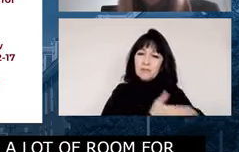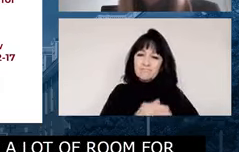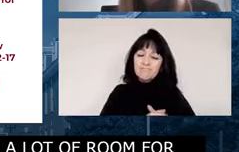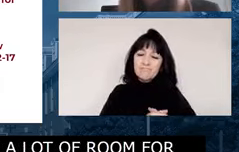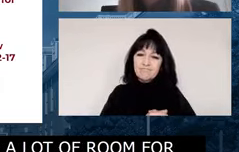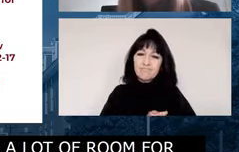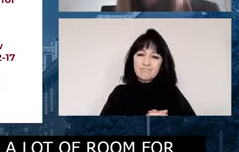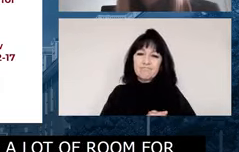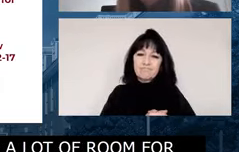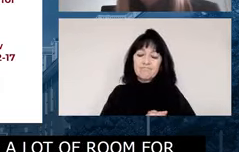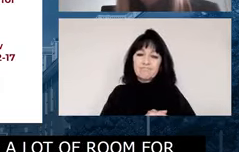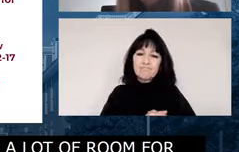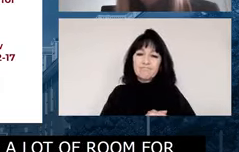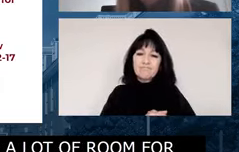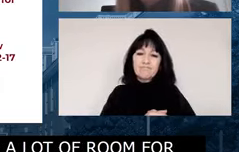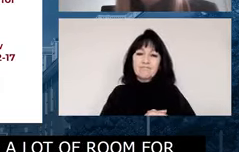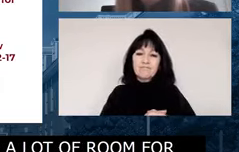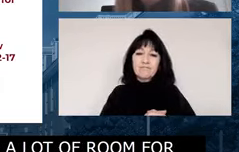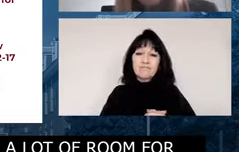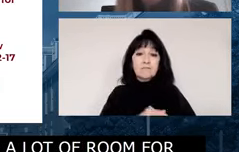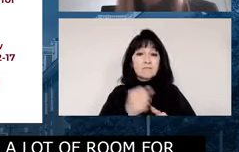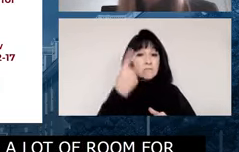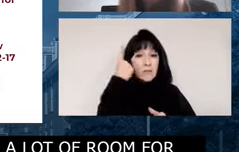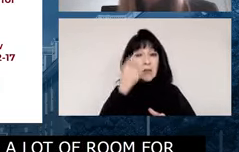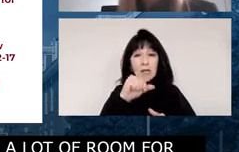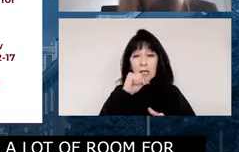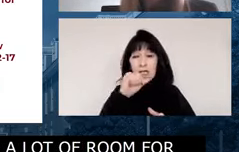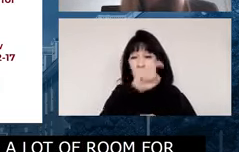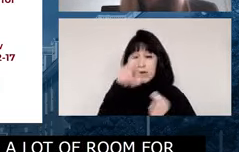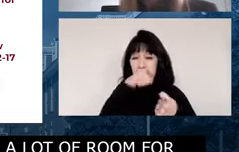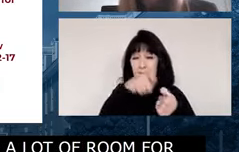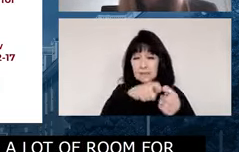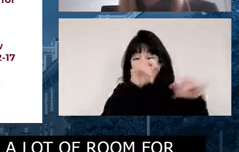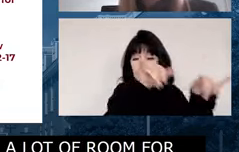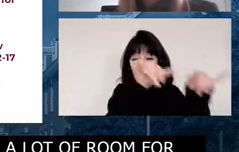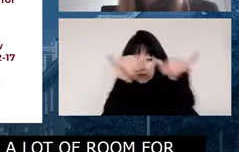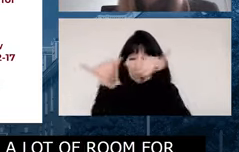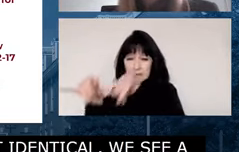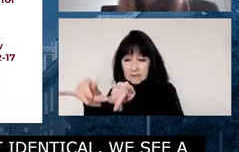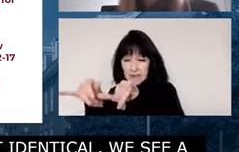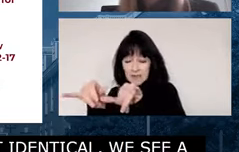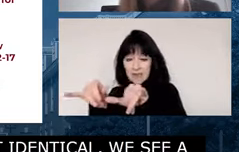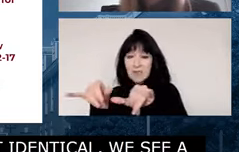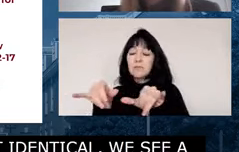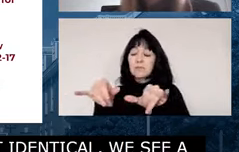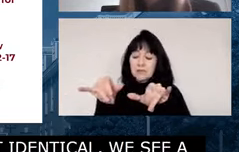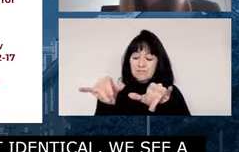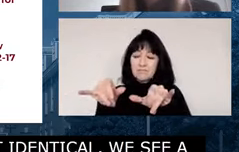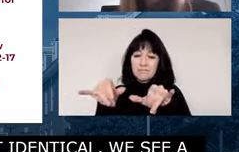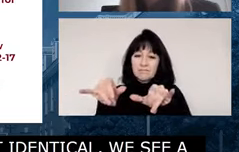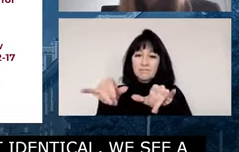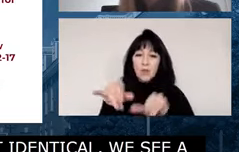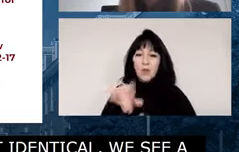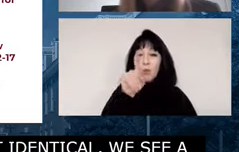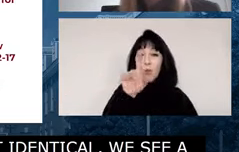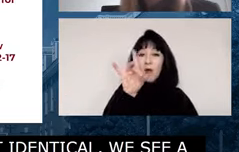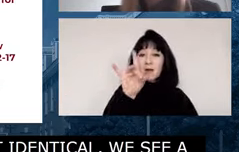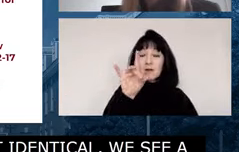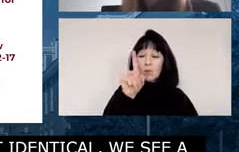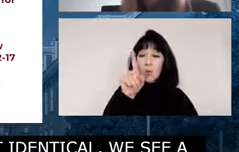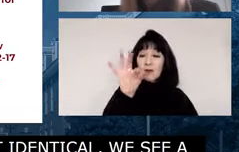not identical, we do see a very similar geographic pattern with lower rates in zip codes 19801